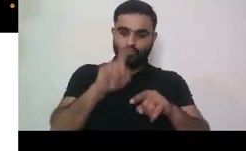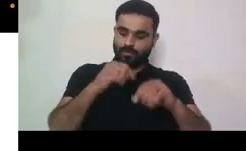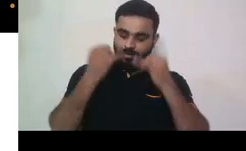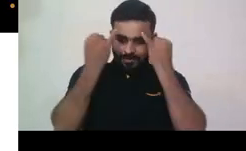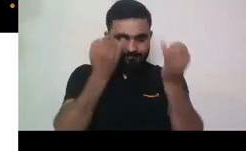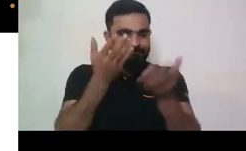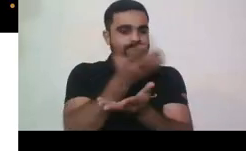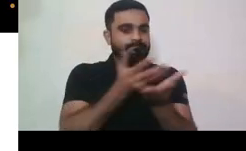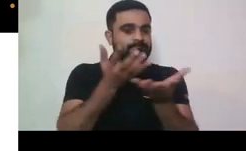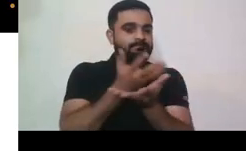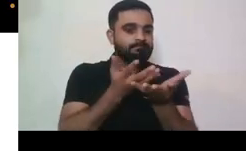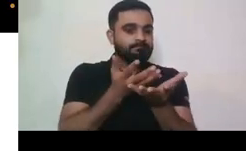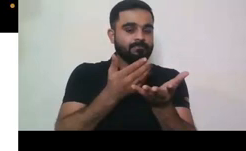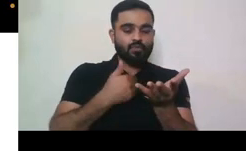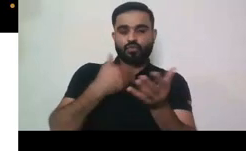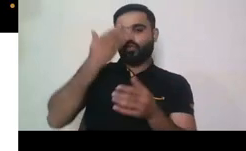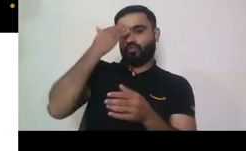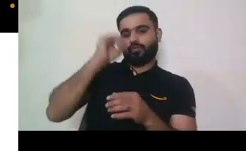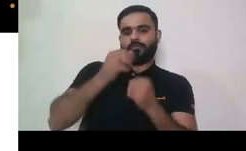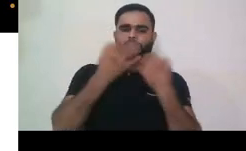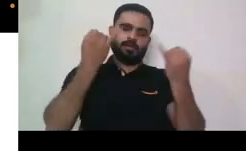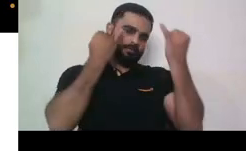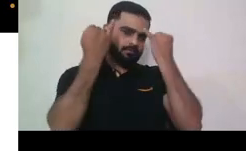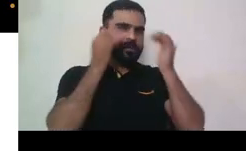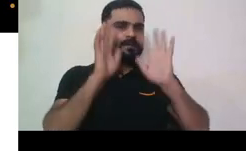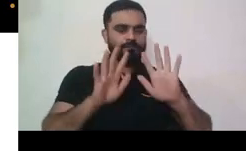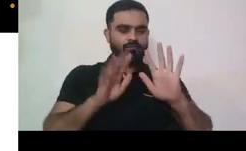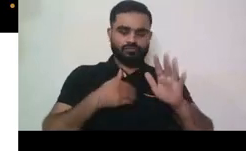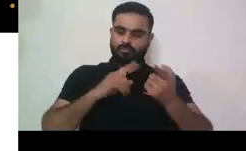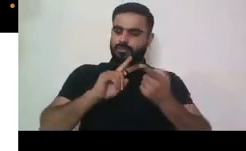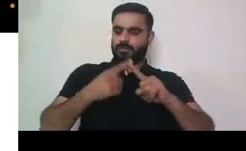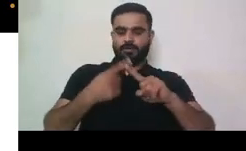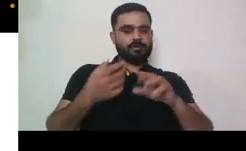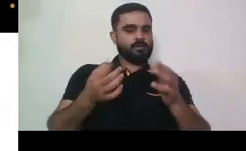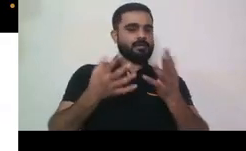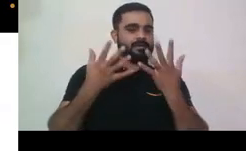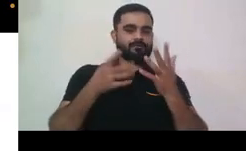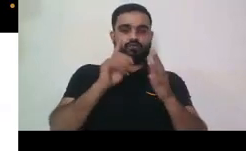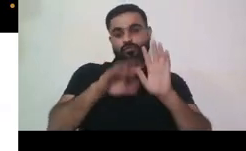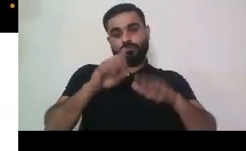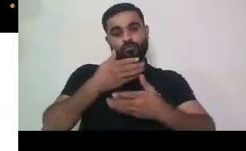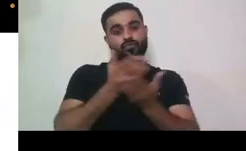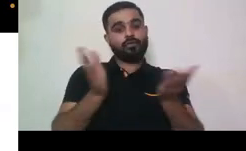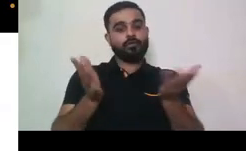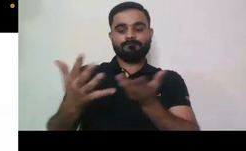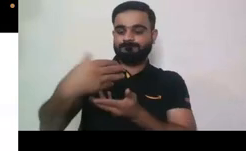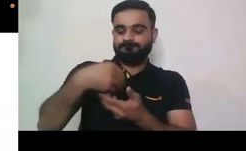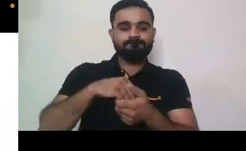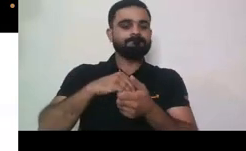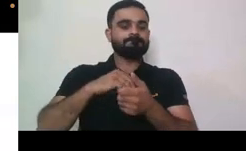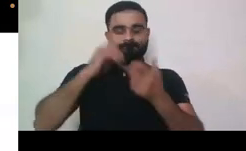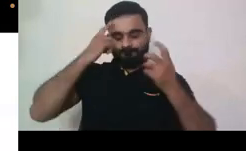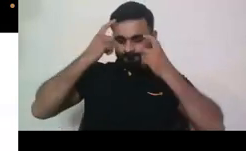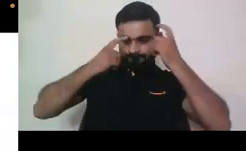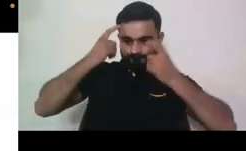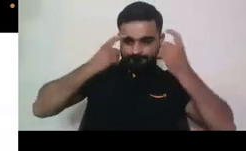your ideas, because I know you have lots of ideas. I'm not an expert, but everyone can collectively brainstorm. Like we are saying,